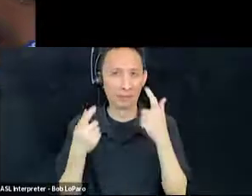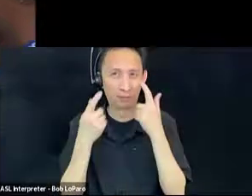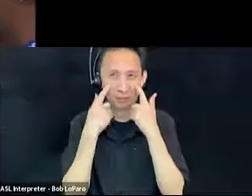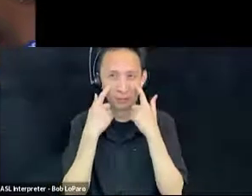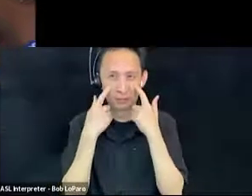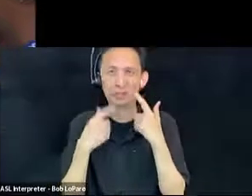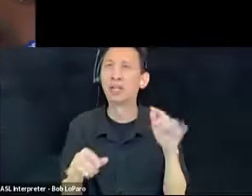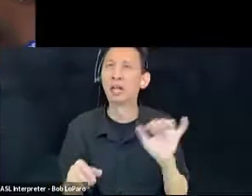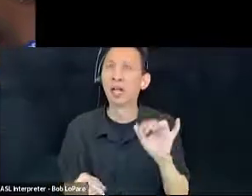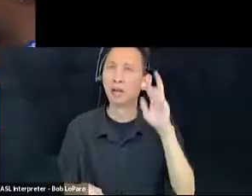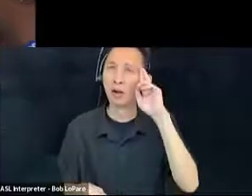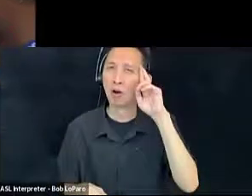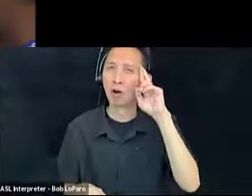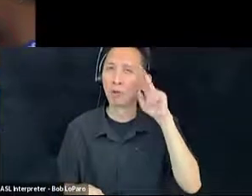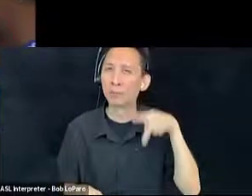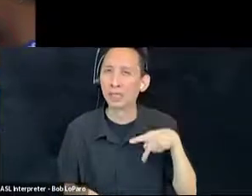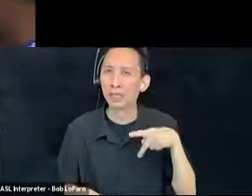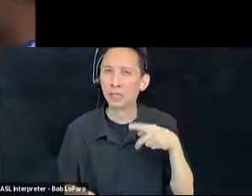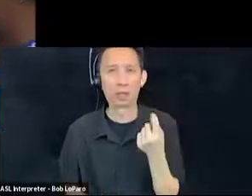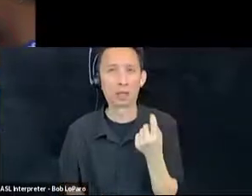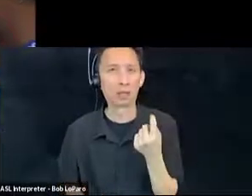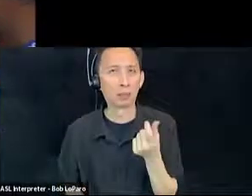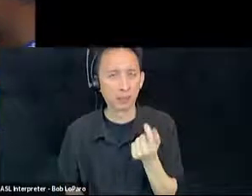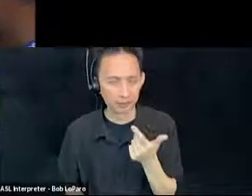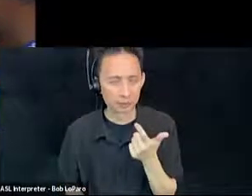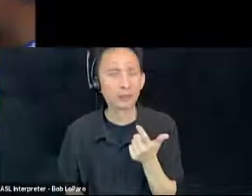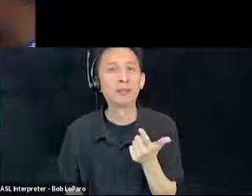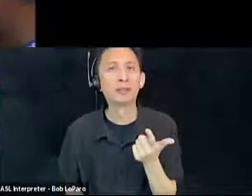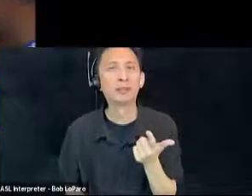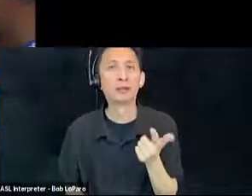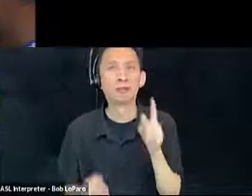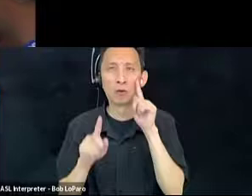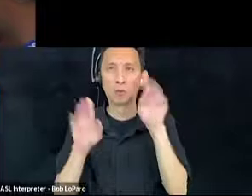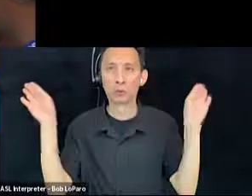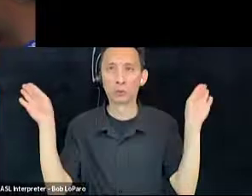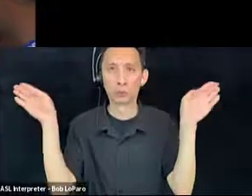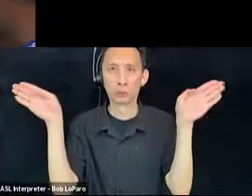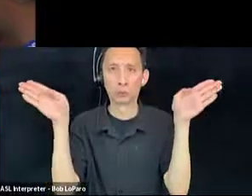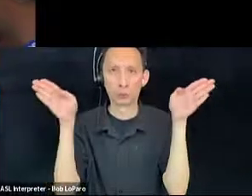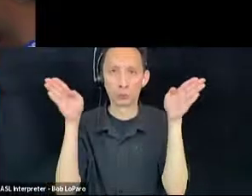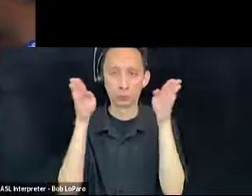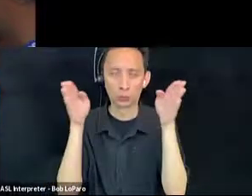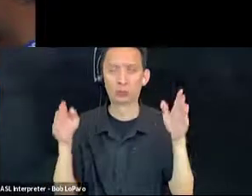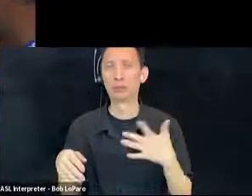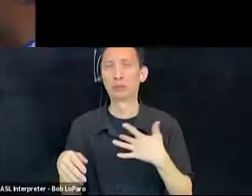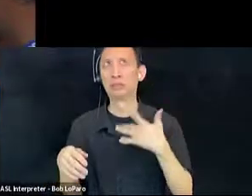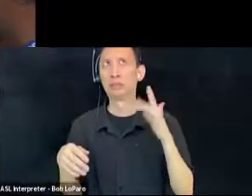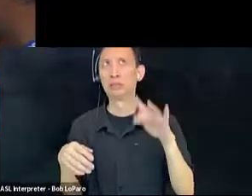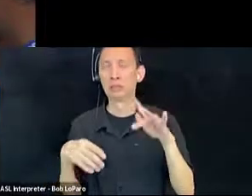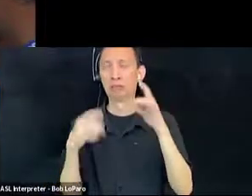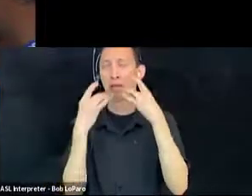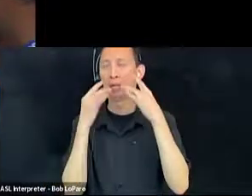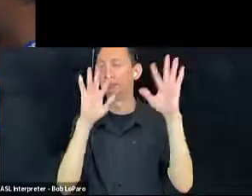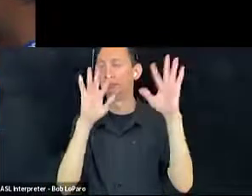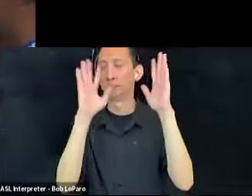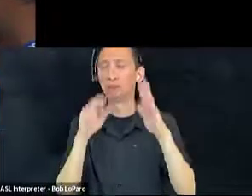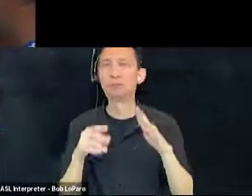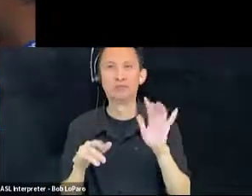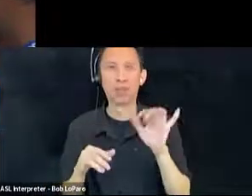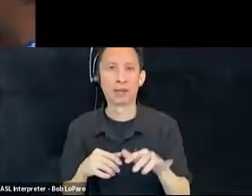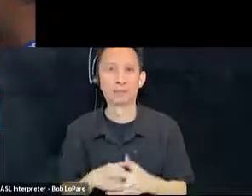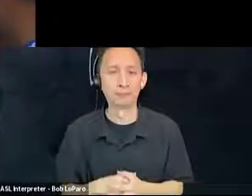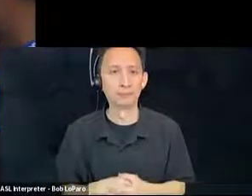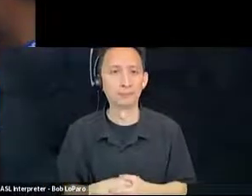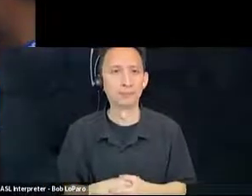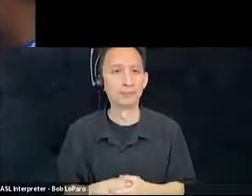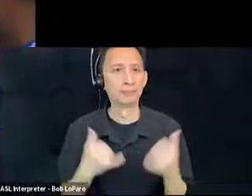like retinitis pigmentosa in terms of field loss, light sensitivity, that kind of thing. So this